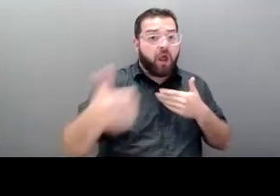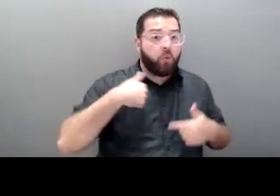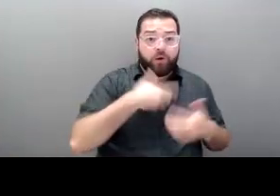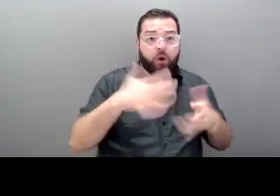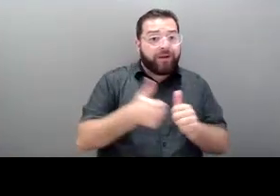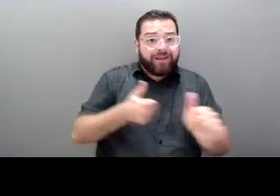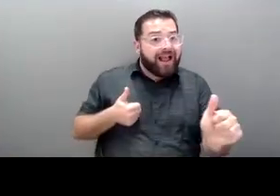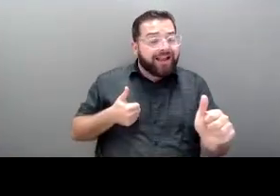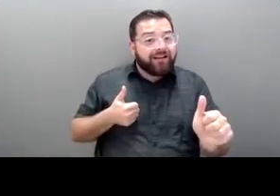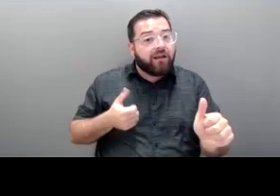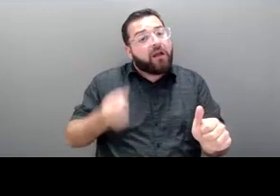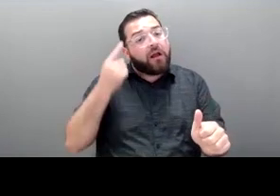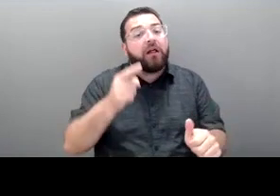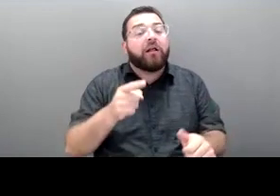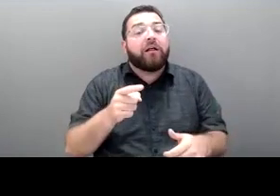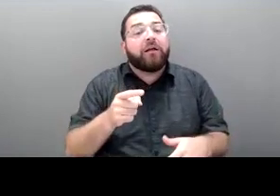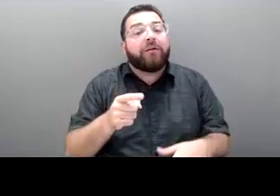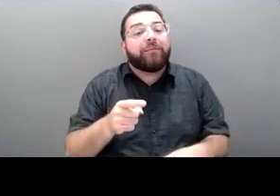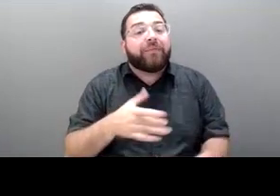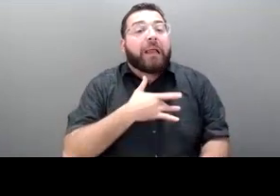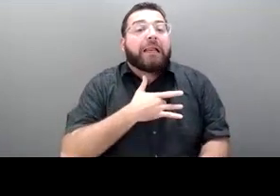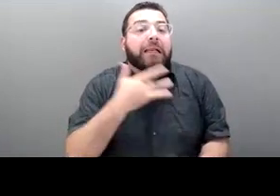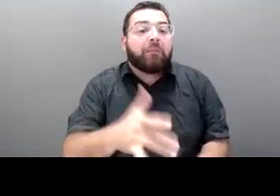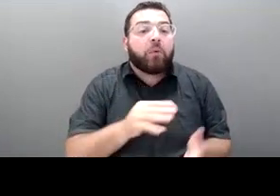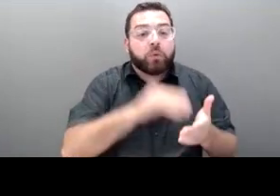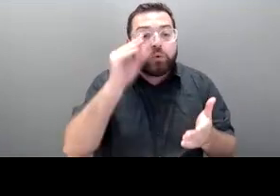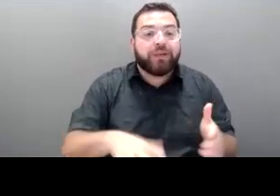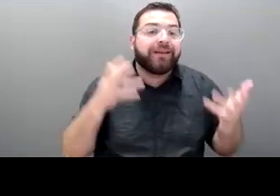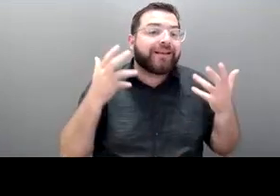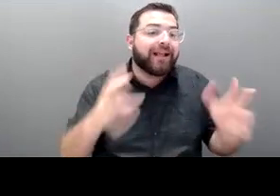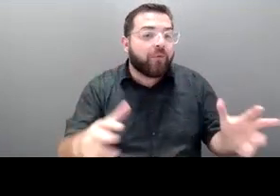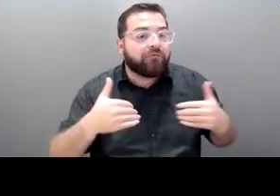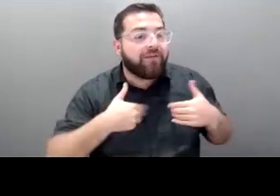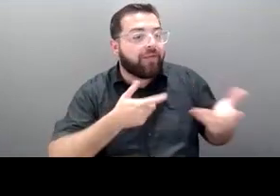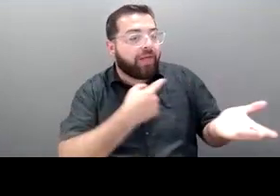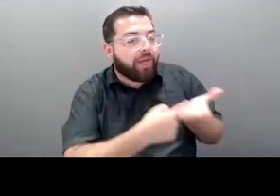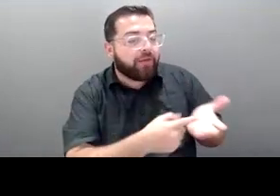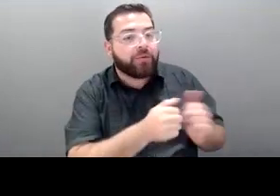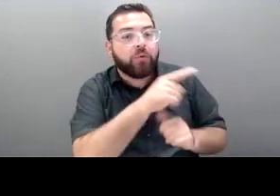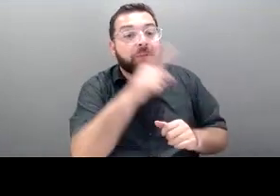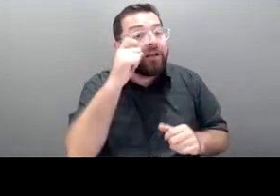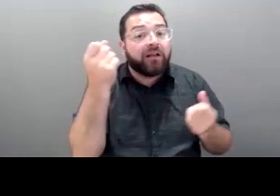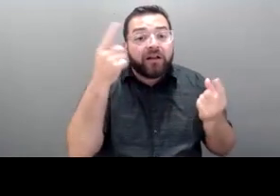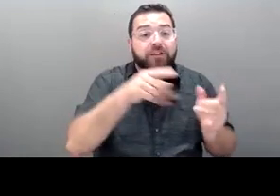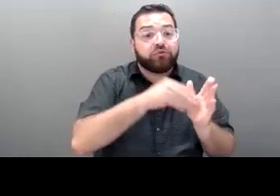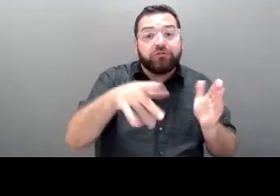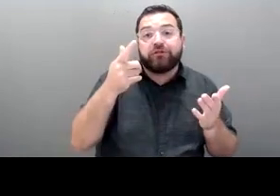average student is not interested in having these conversations with you because they're just trying to get through it. Yeah. So what is your